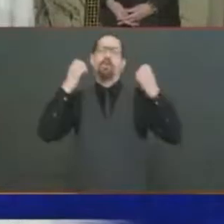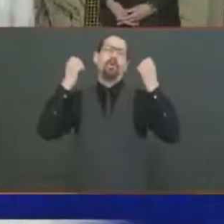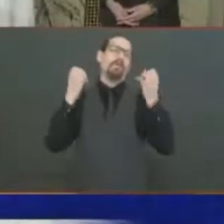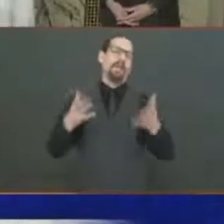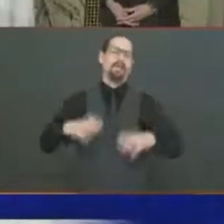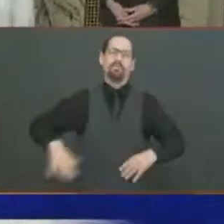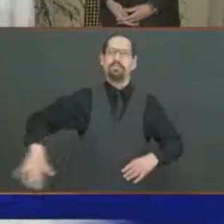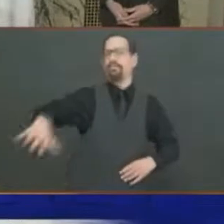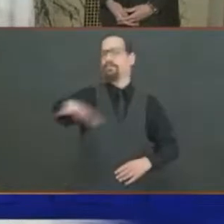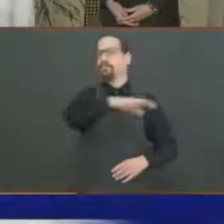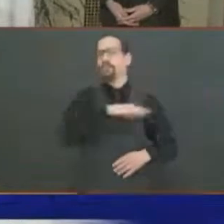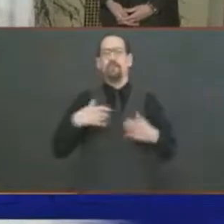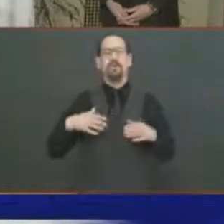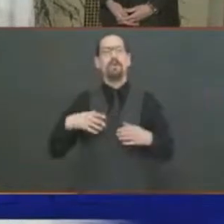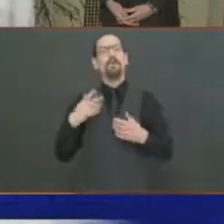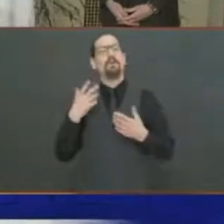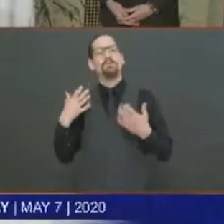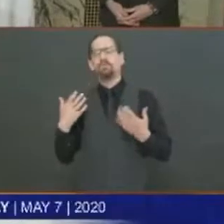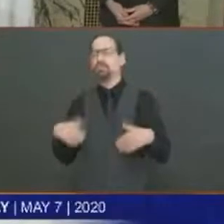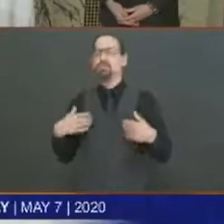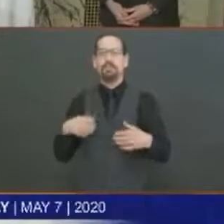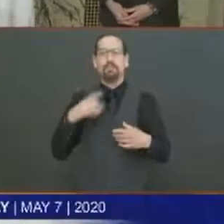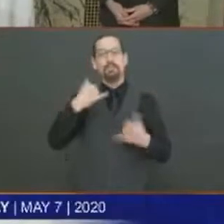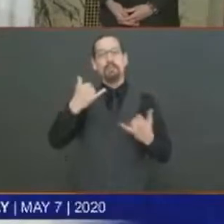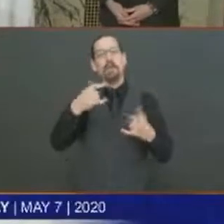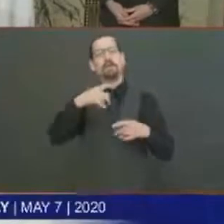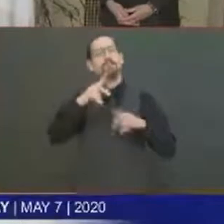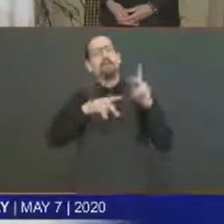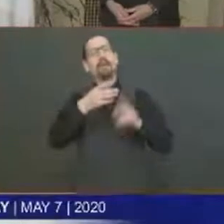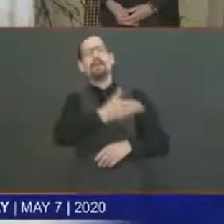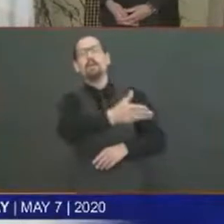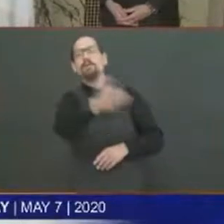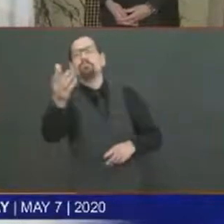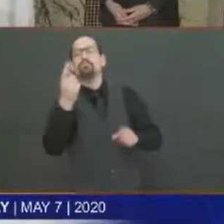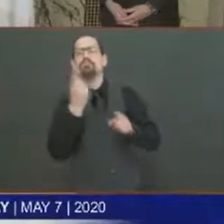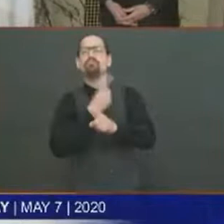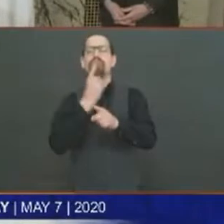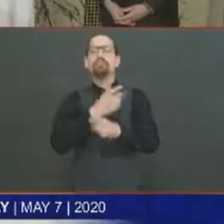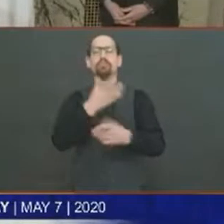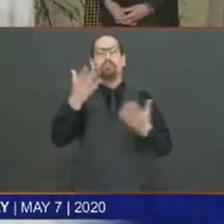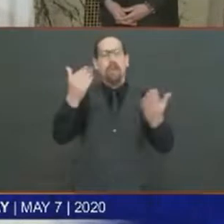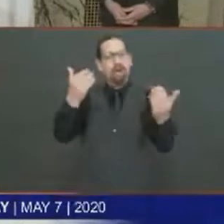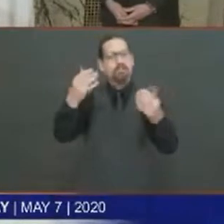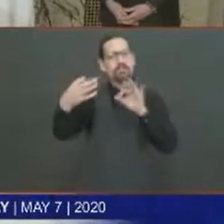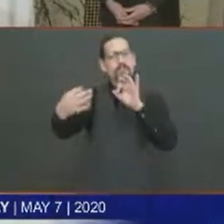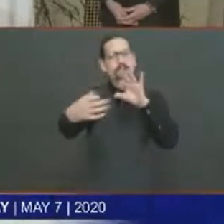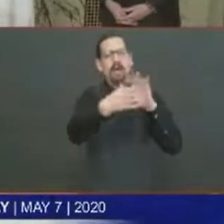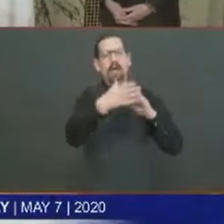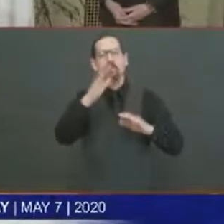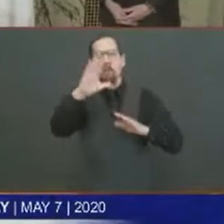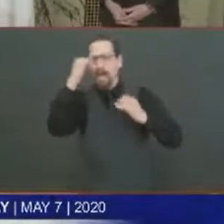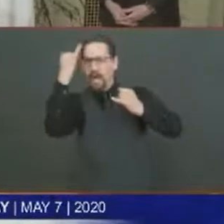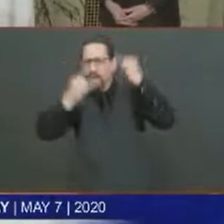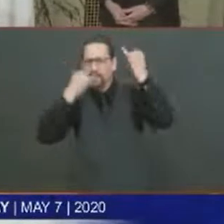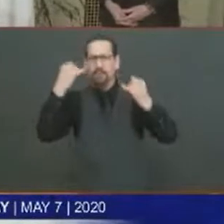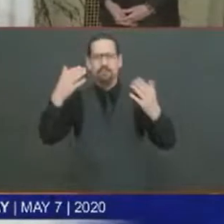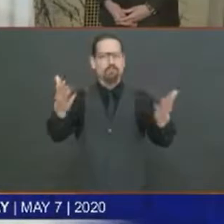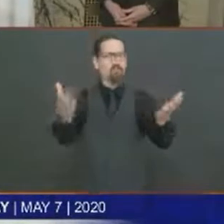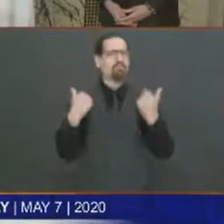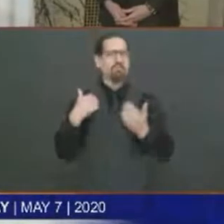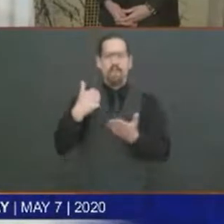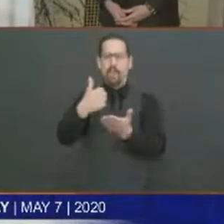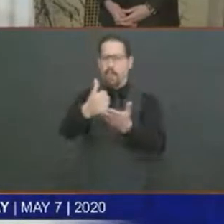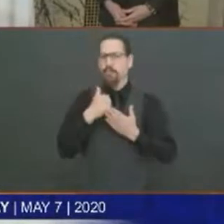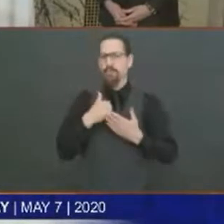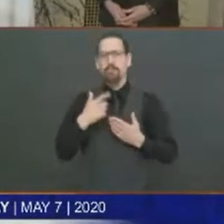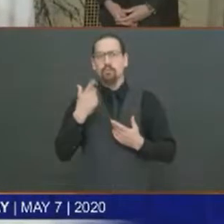Life's tough out there right now. So let us know your ideas and how we can help you. And we're going to do everything we can